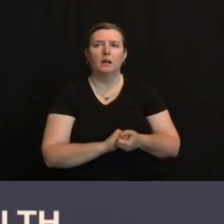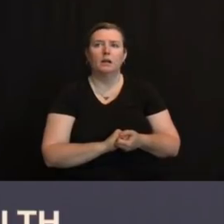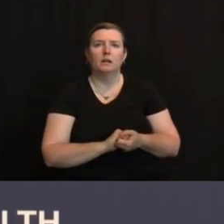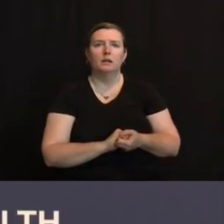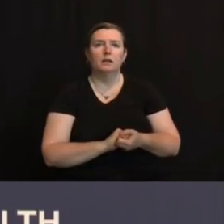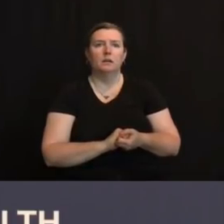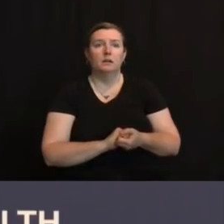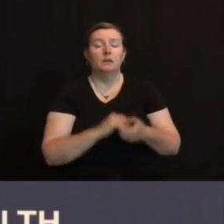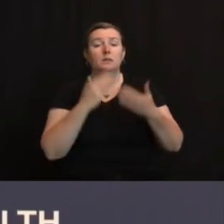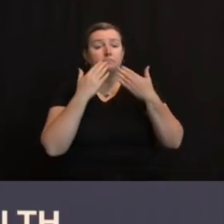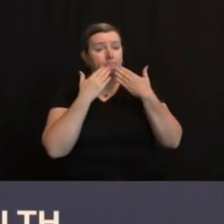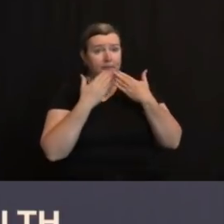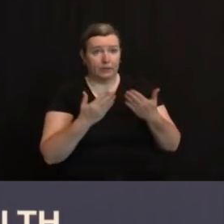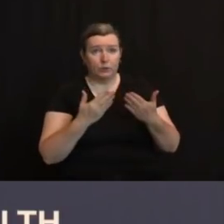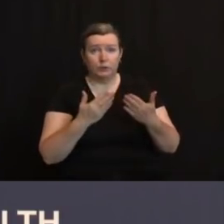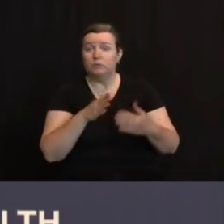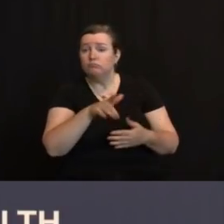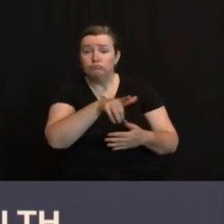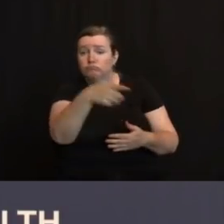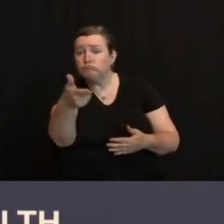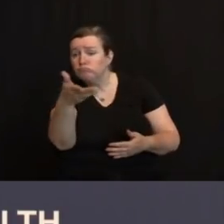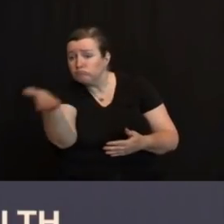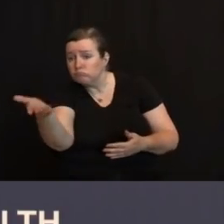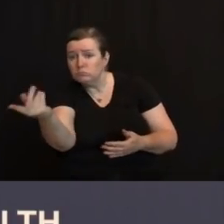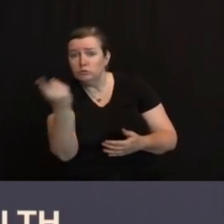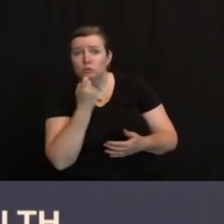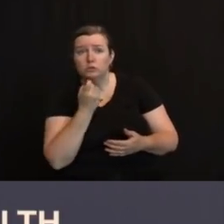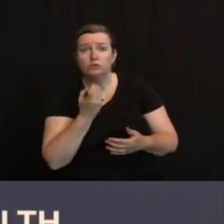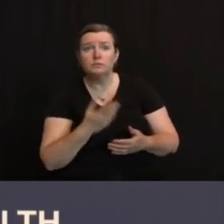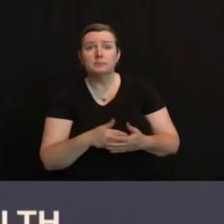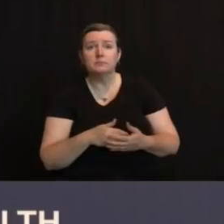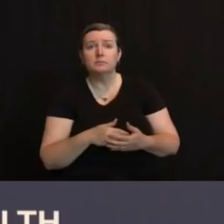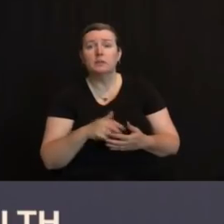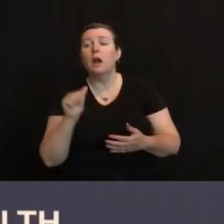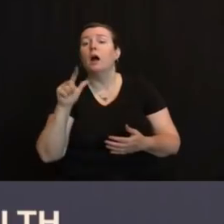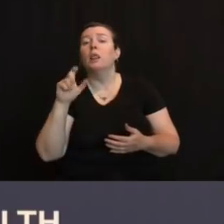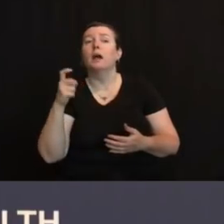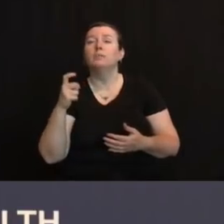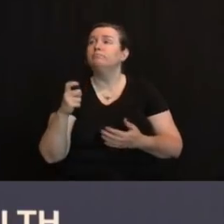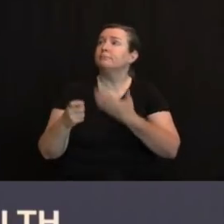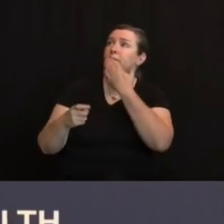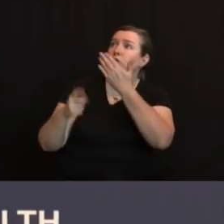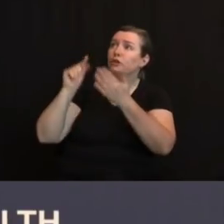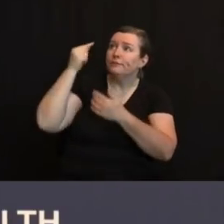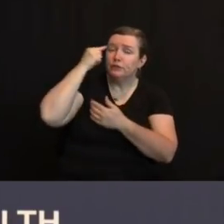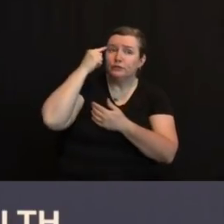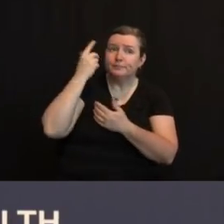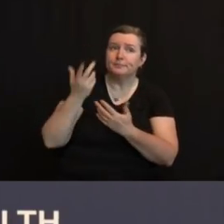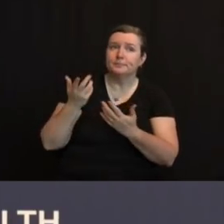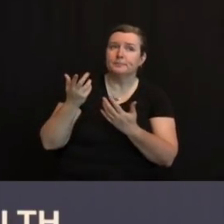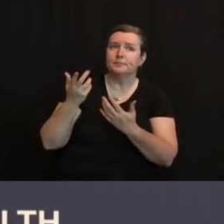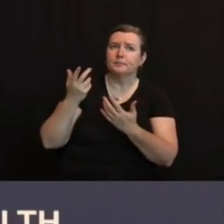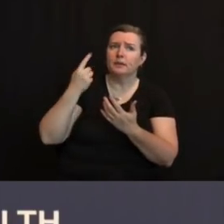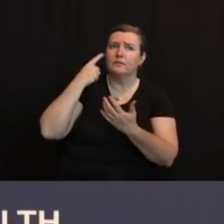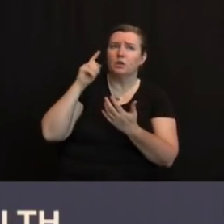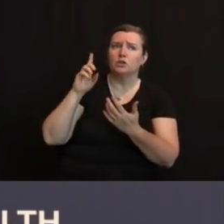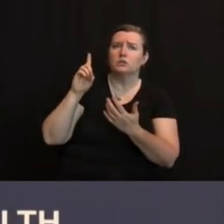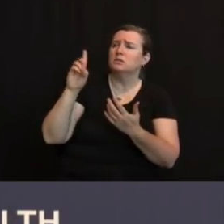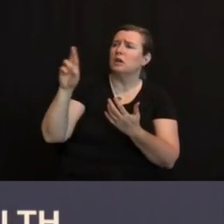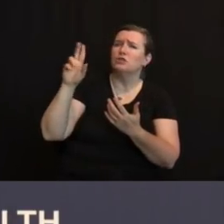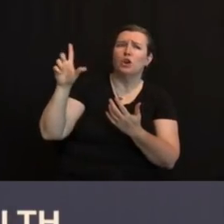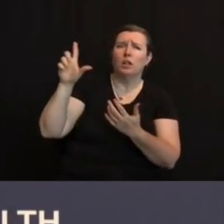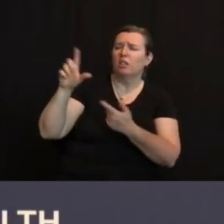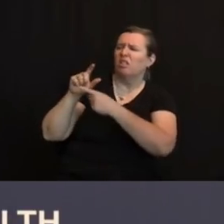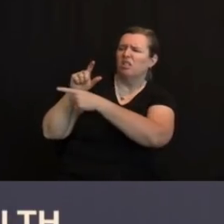Thank you, Elise. Do you have anything, sir? Okay. Alex, how are you? Thank you, Governor. Question for Dr. Lifshitz. Can you tell us